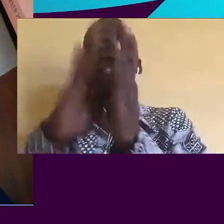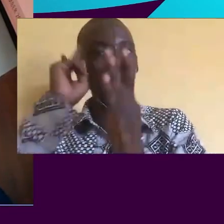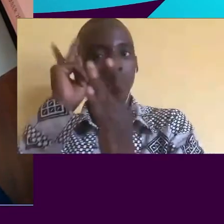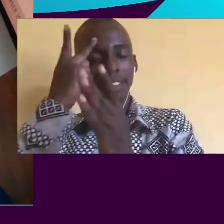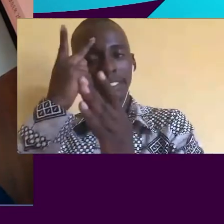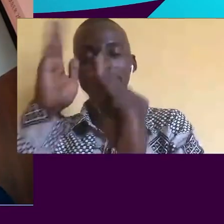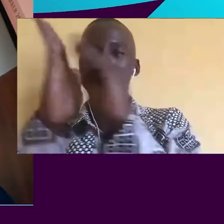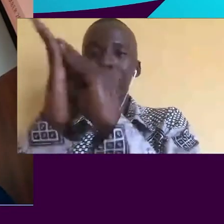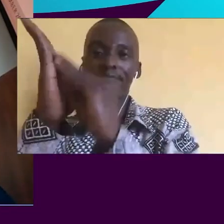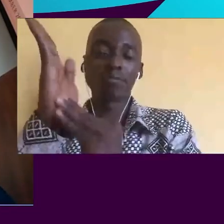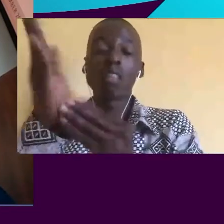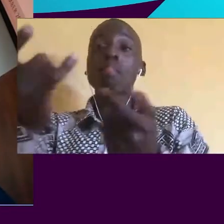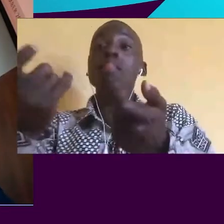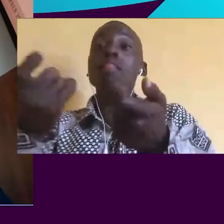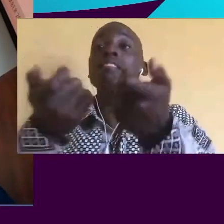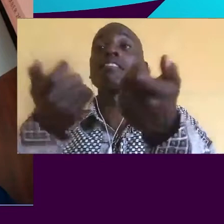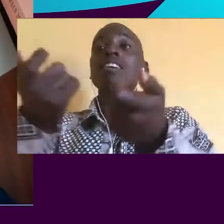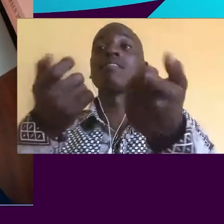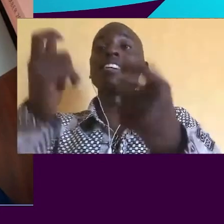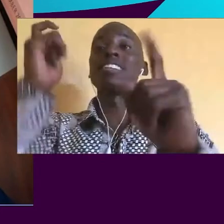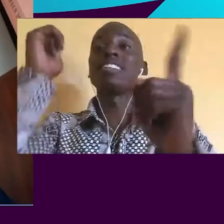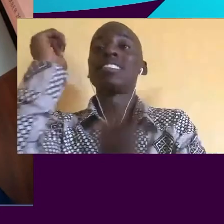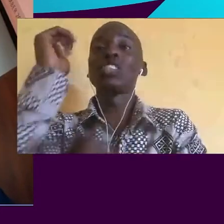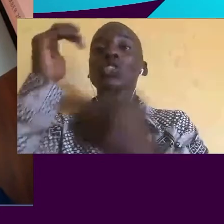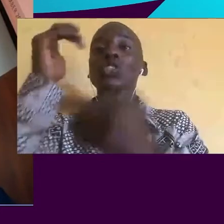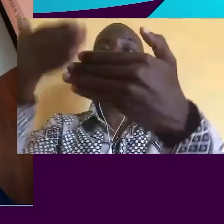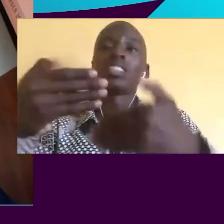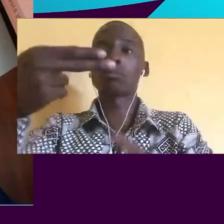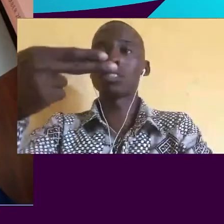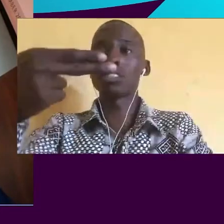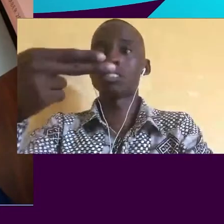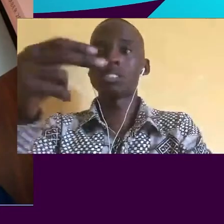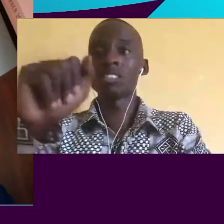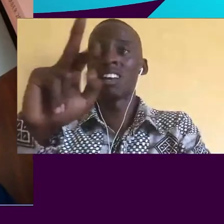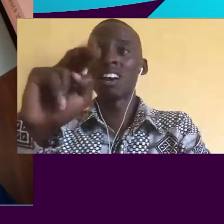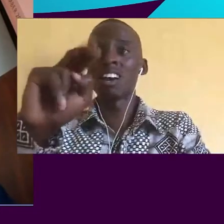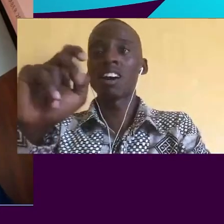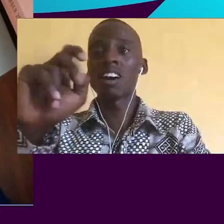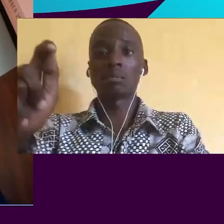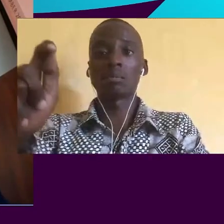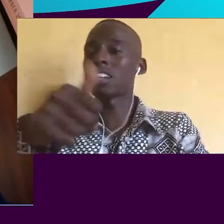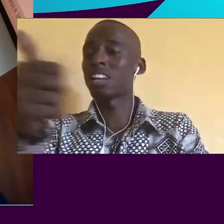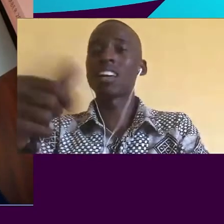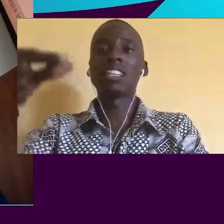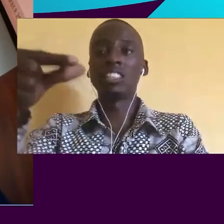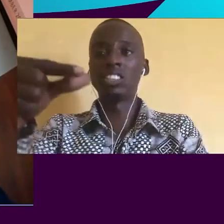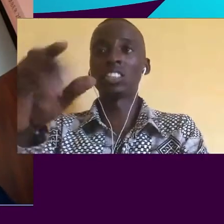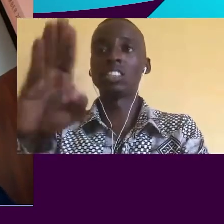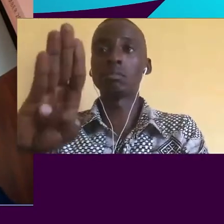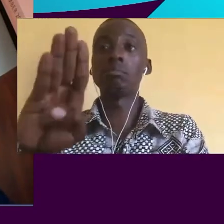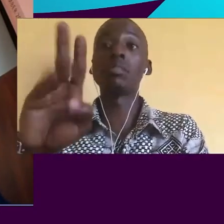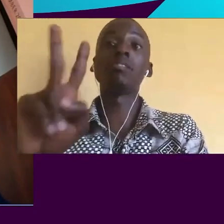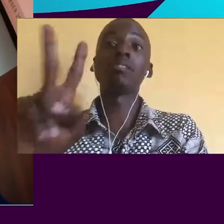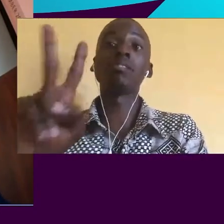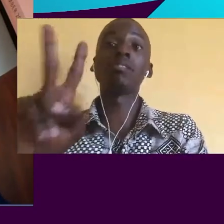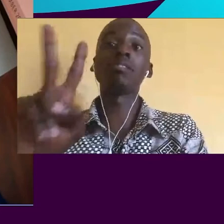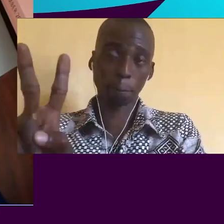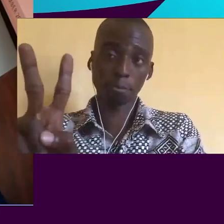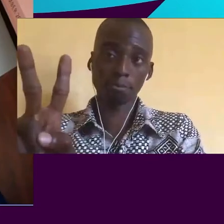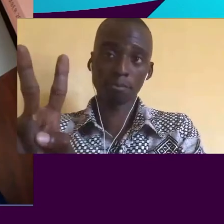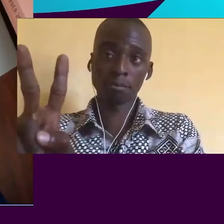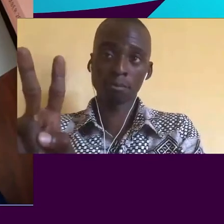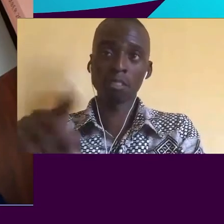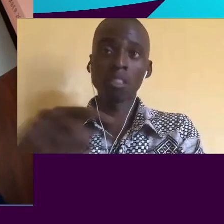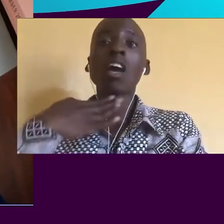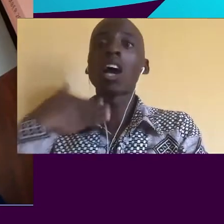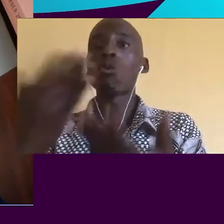governing sexual harassment and other forms of gender-based violence. I would want to make an appeal that